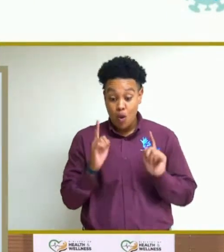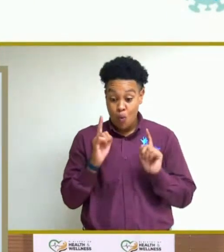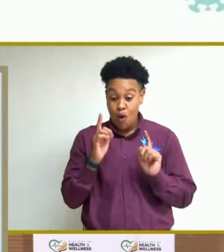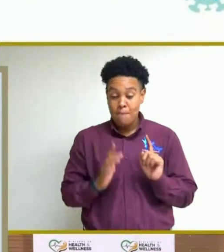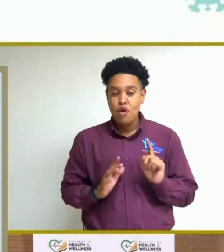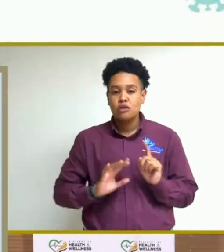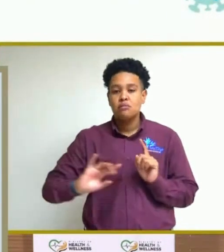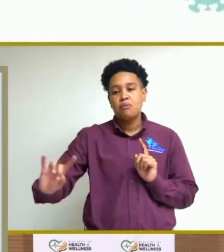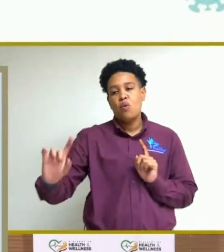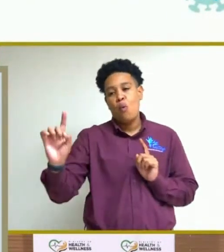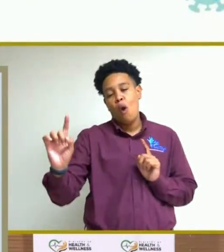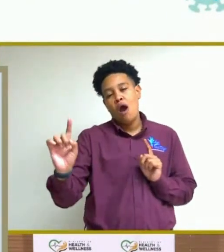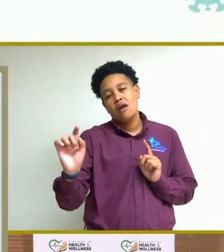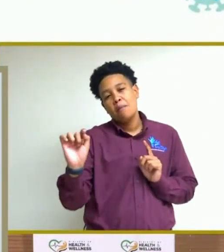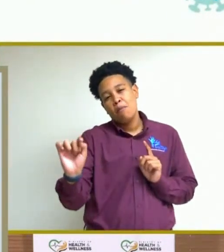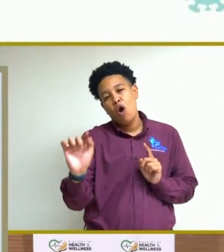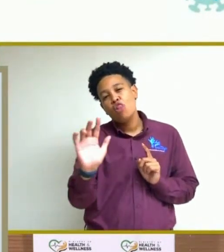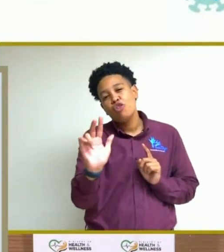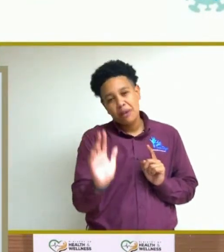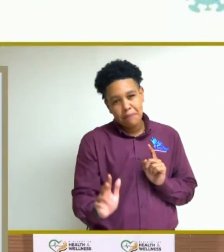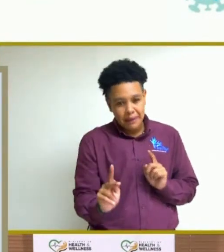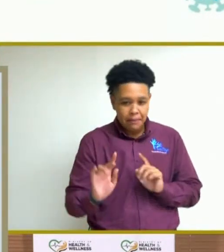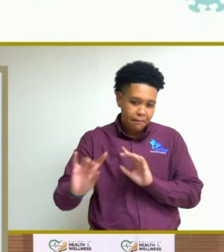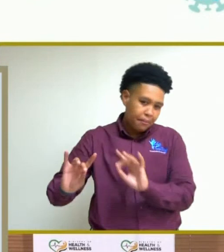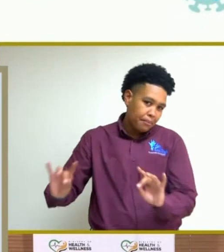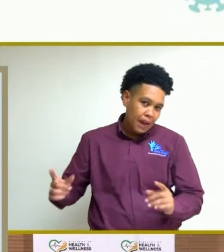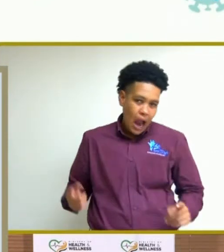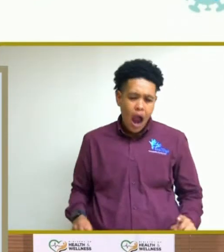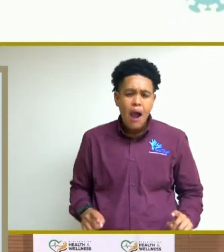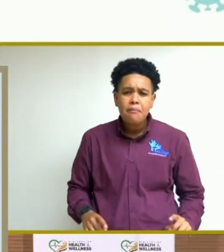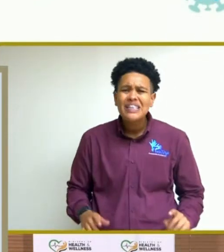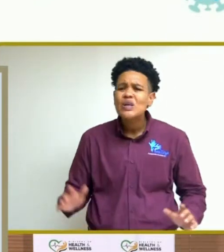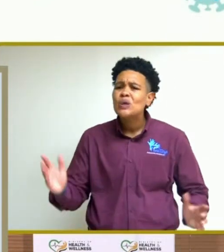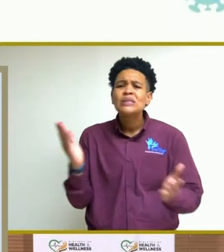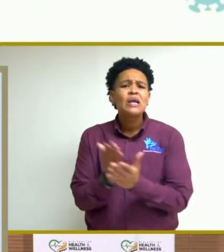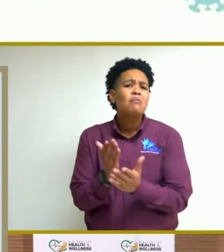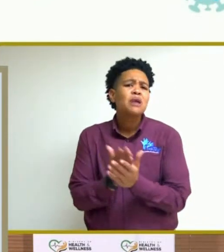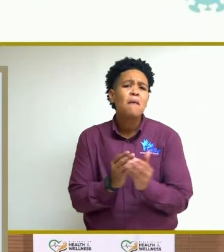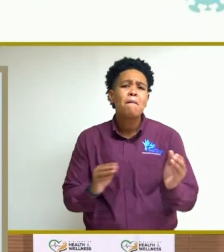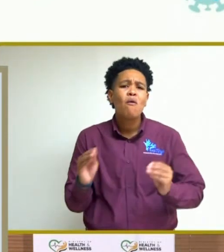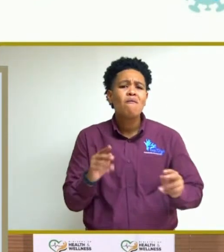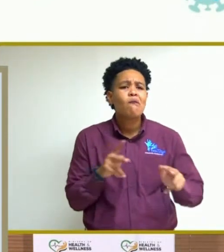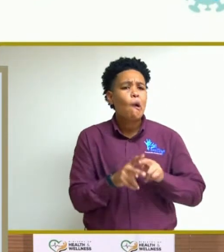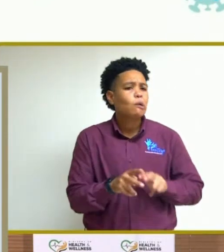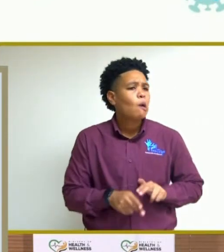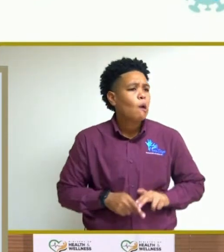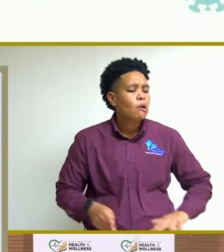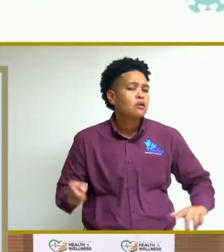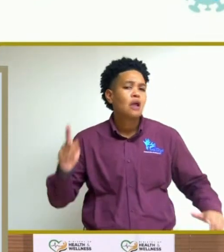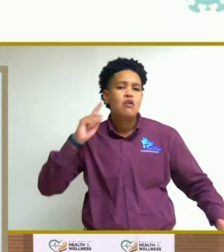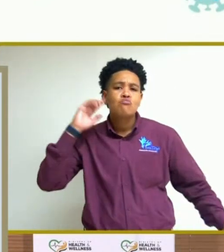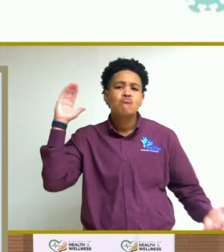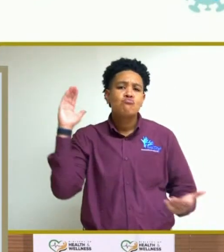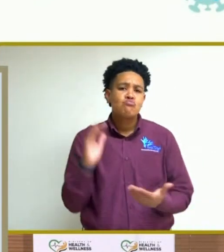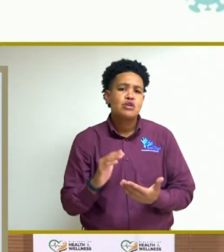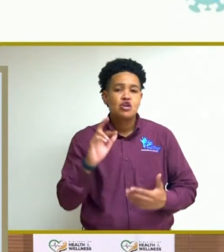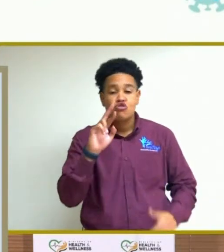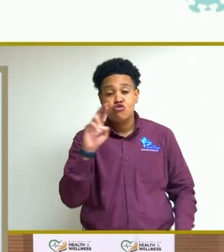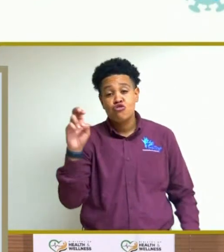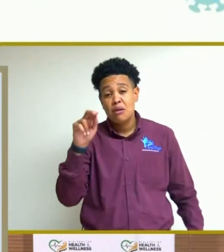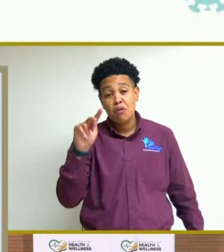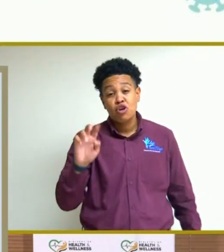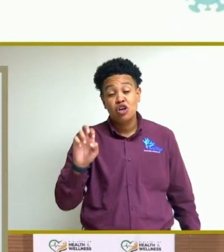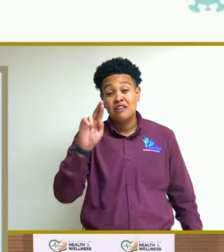that time to curtail, to try to stop some of the movement that would bring the reproductive rate